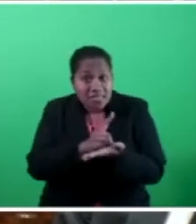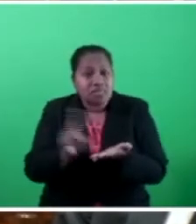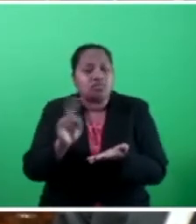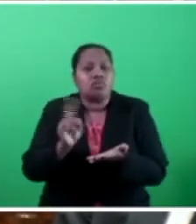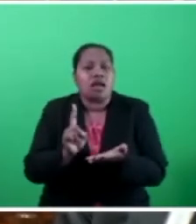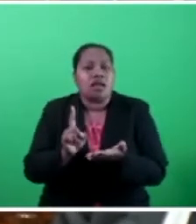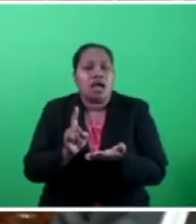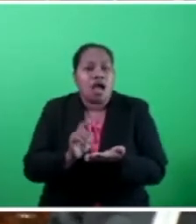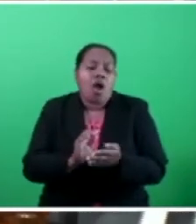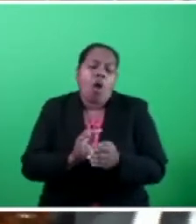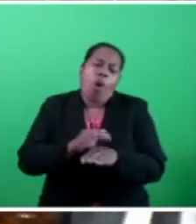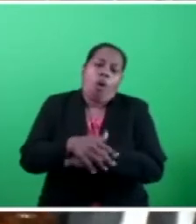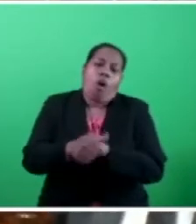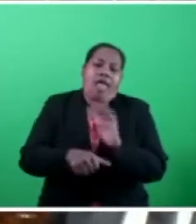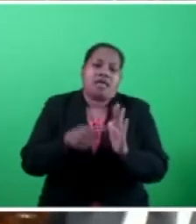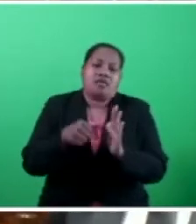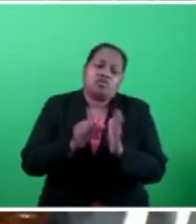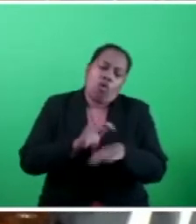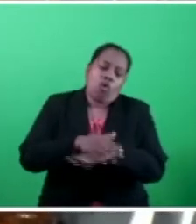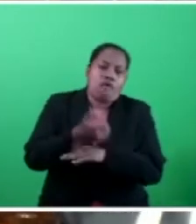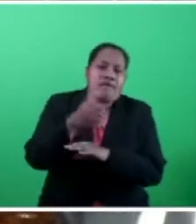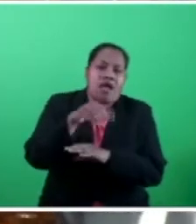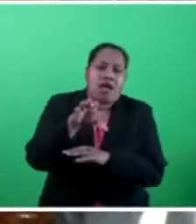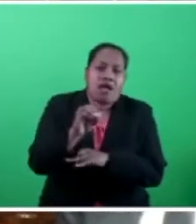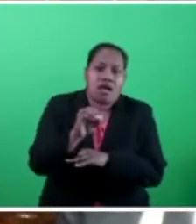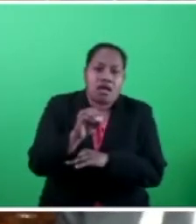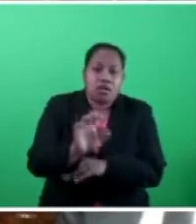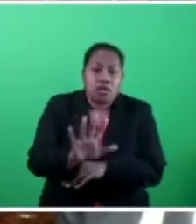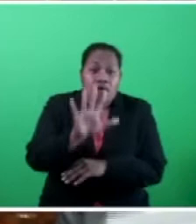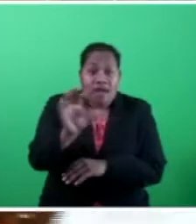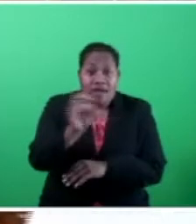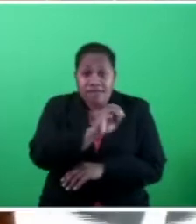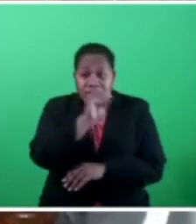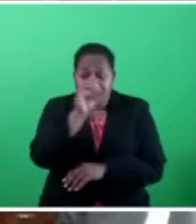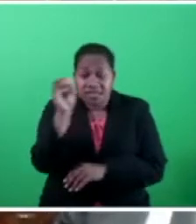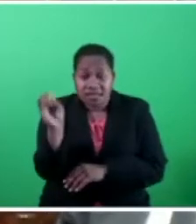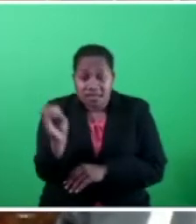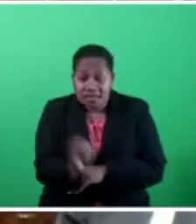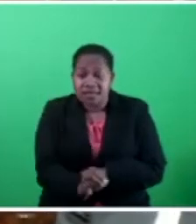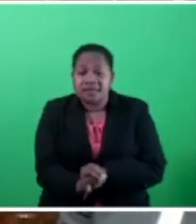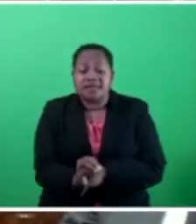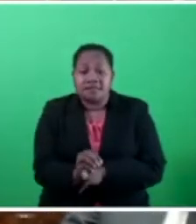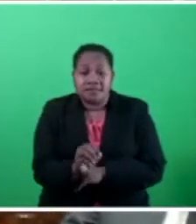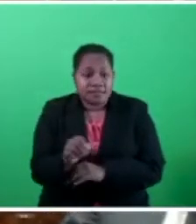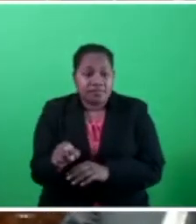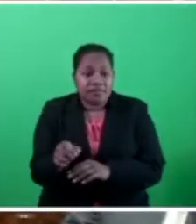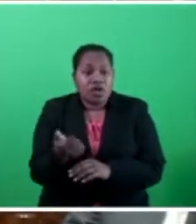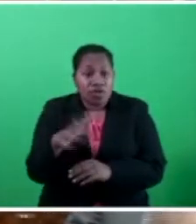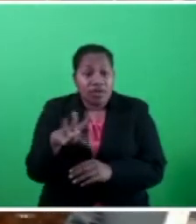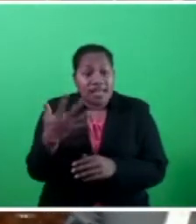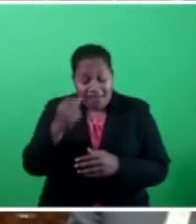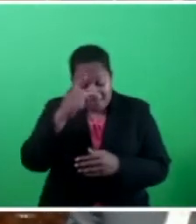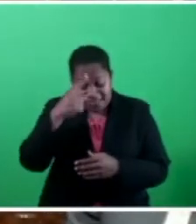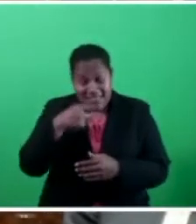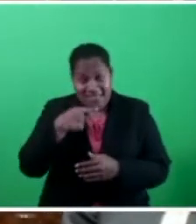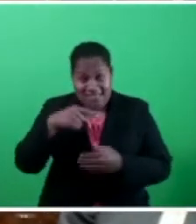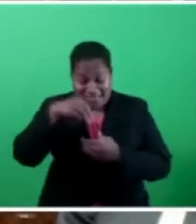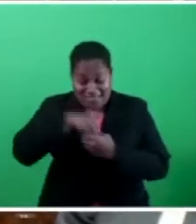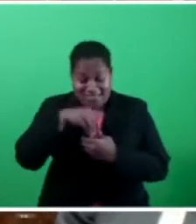60, and 75% of them have pre-existing conditions. The death rate, Honourable Speaker, is